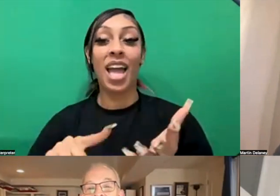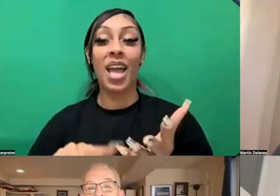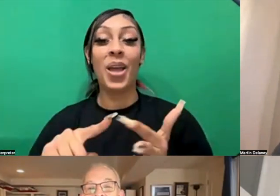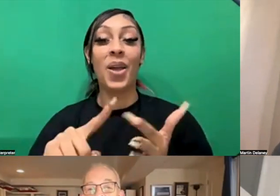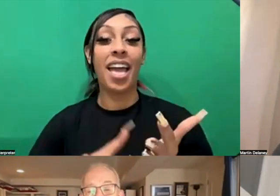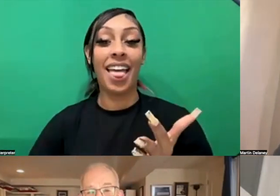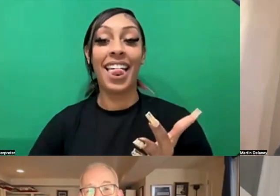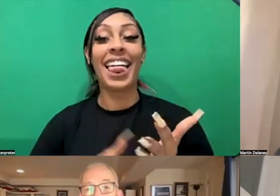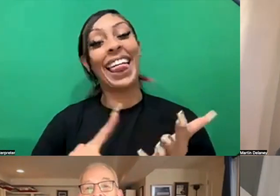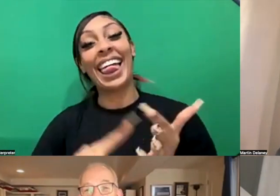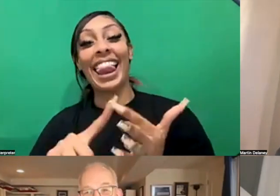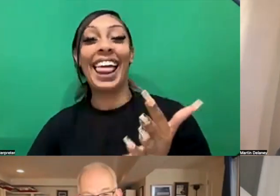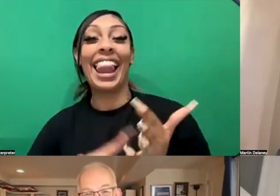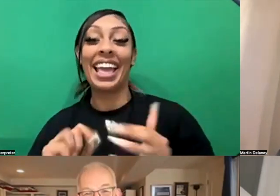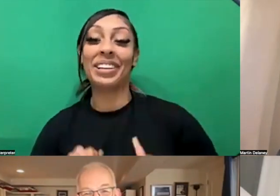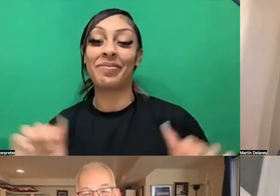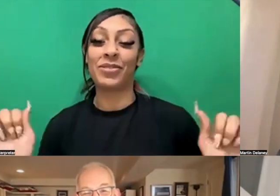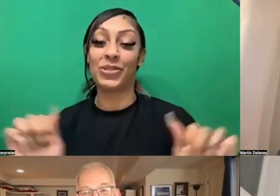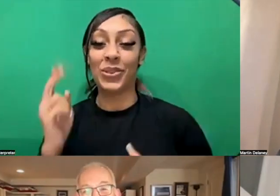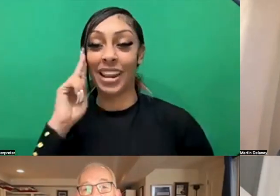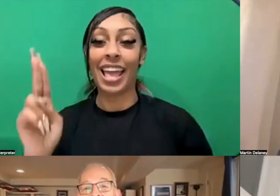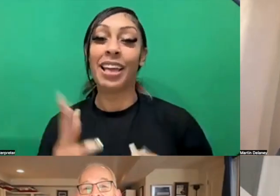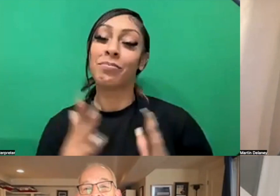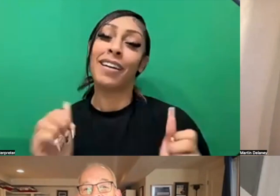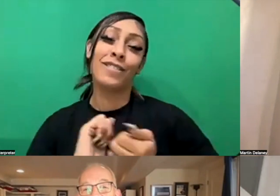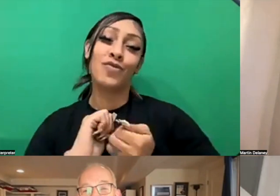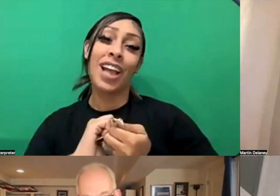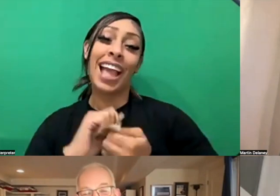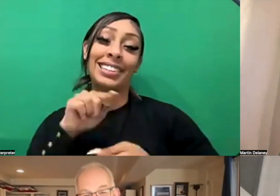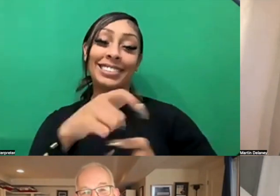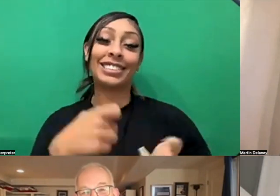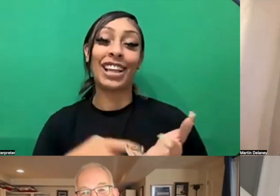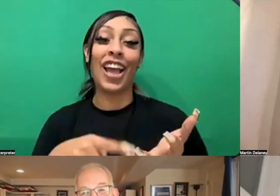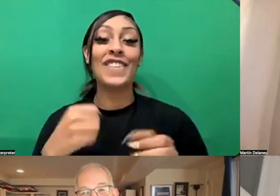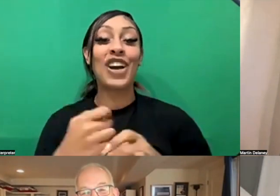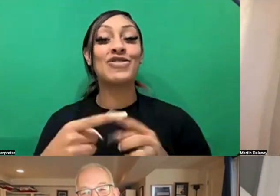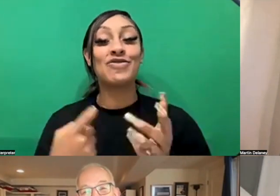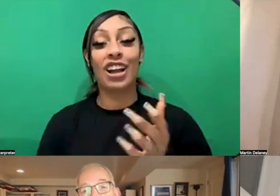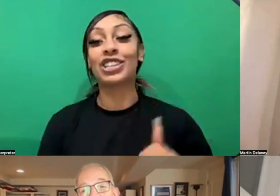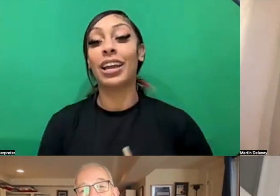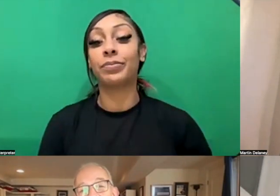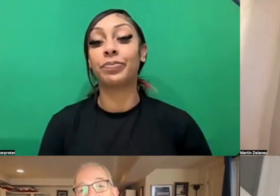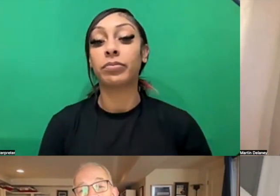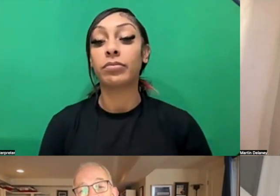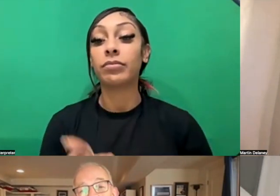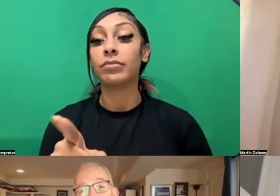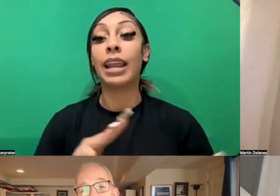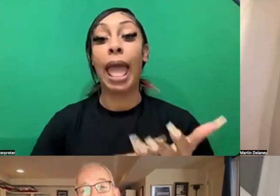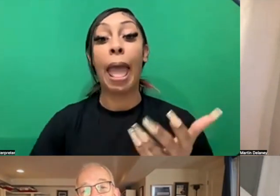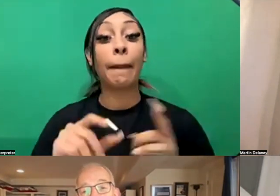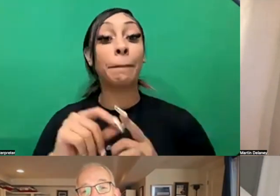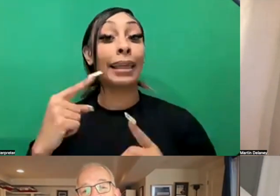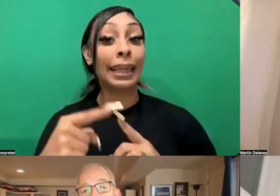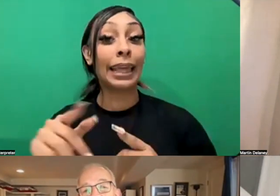as Lele, and I'm a big friend of Roger. So MPE, it means